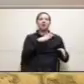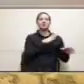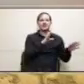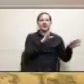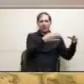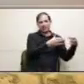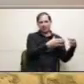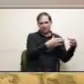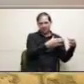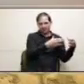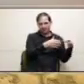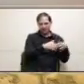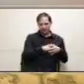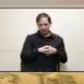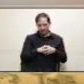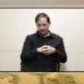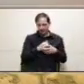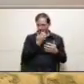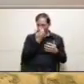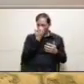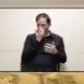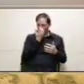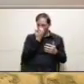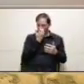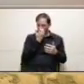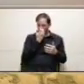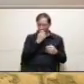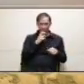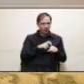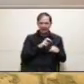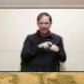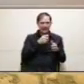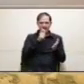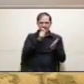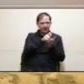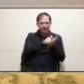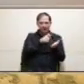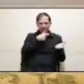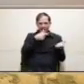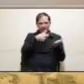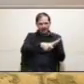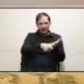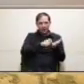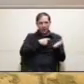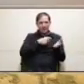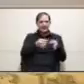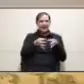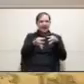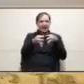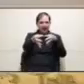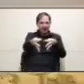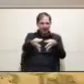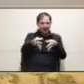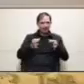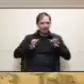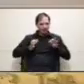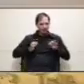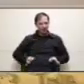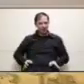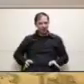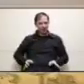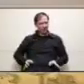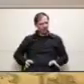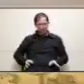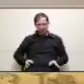Yeah. Now we don't need a submission, Chairperson, because the delay is that a formal submission would be given to the